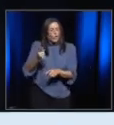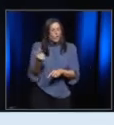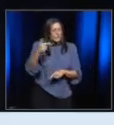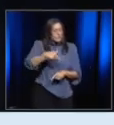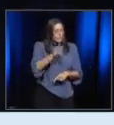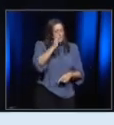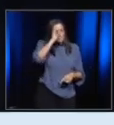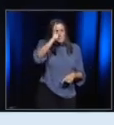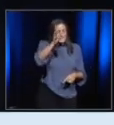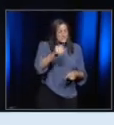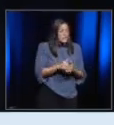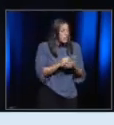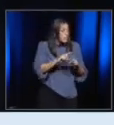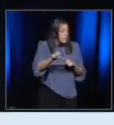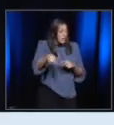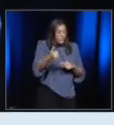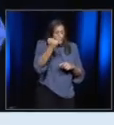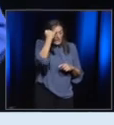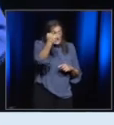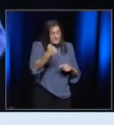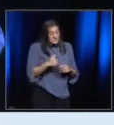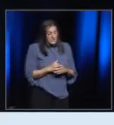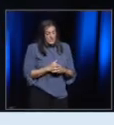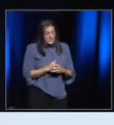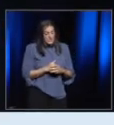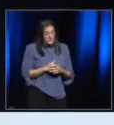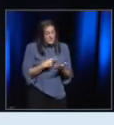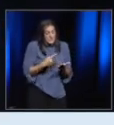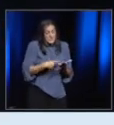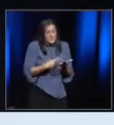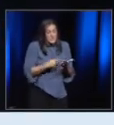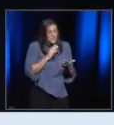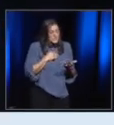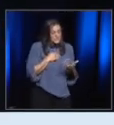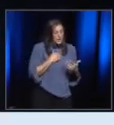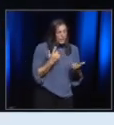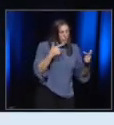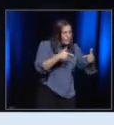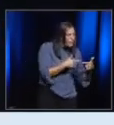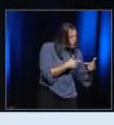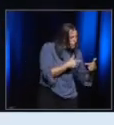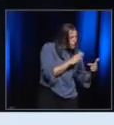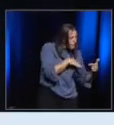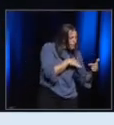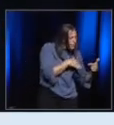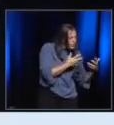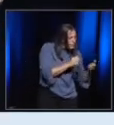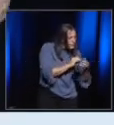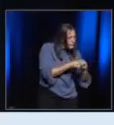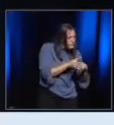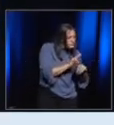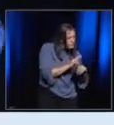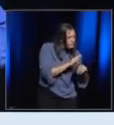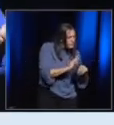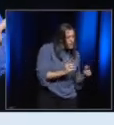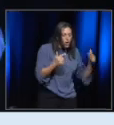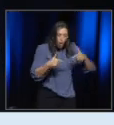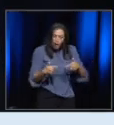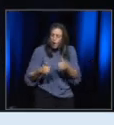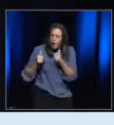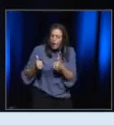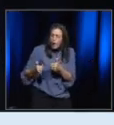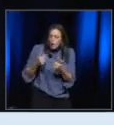The alternative hypothesis is that, they get together and, hey, maybe let's do number 7B. That